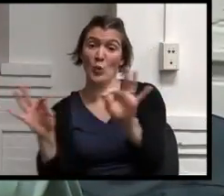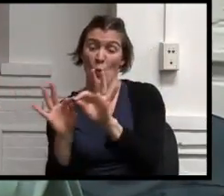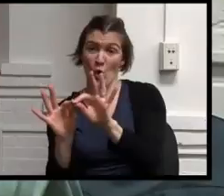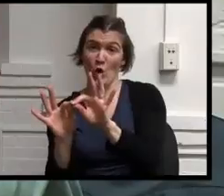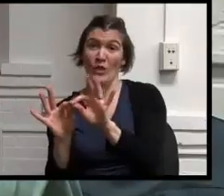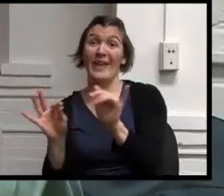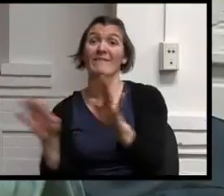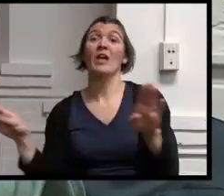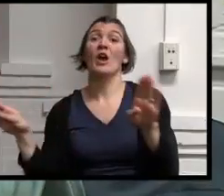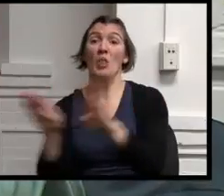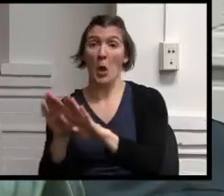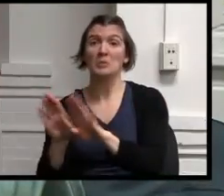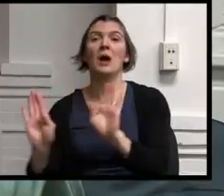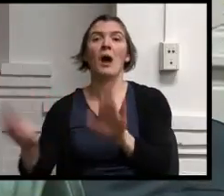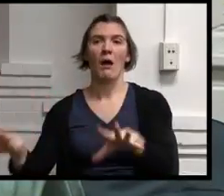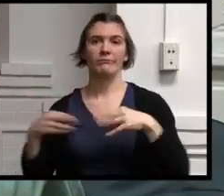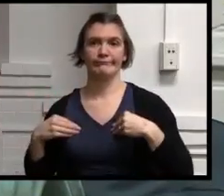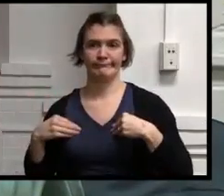agree upon that.